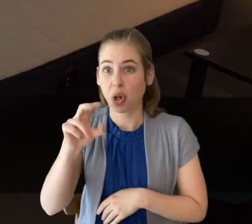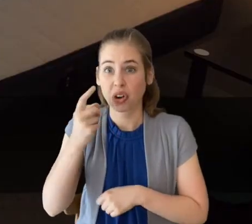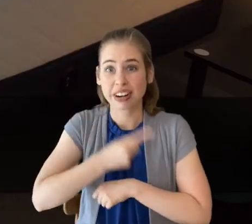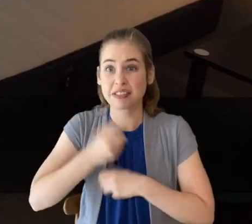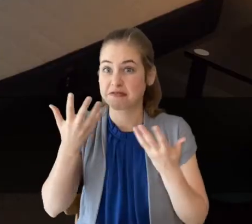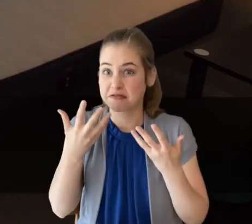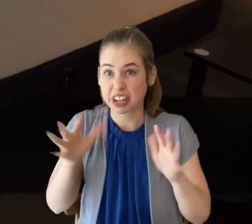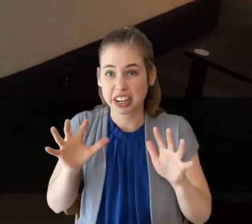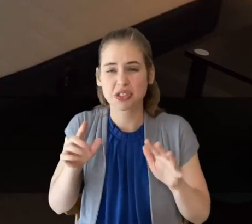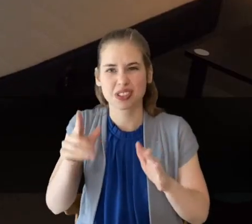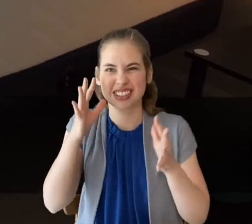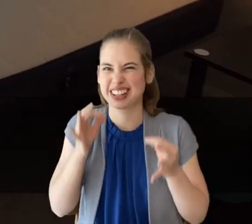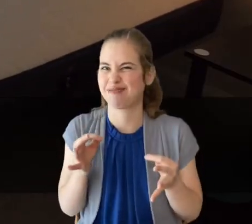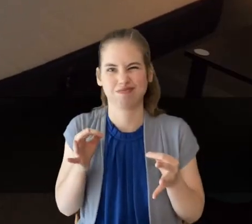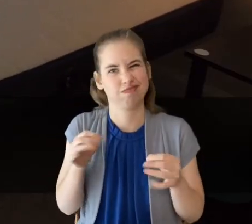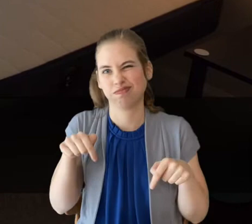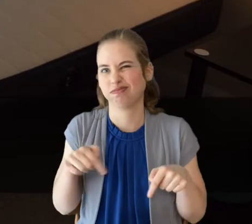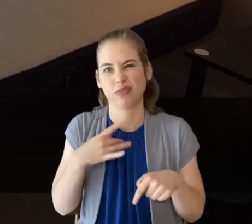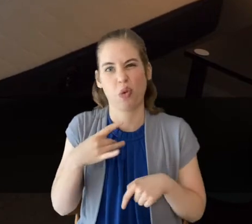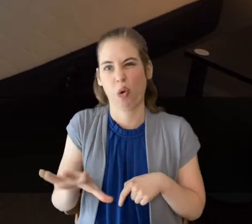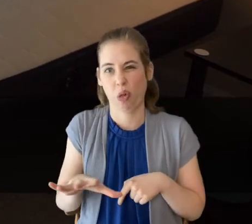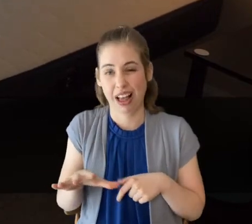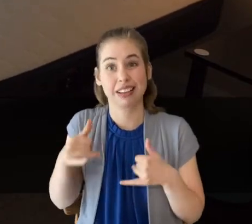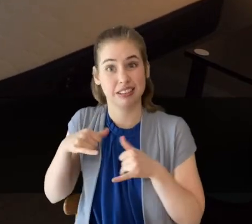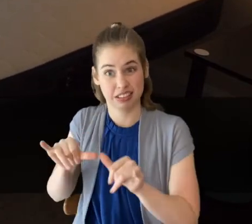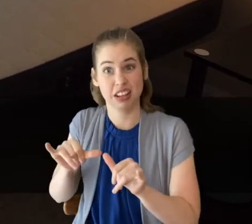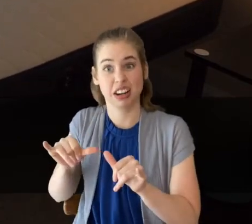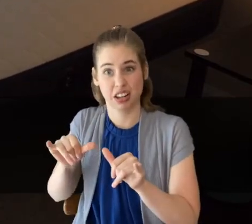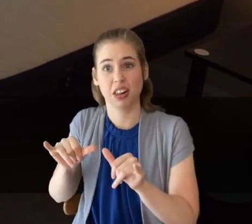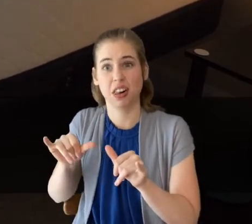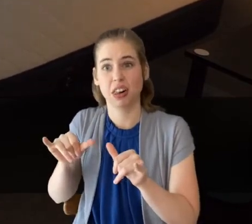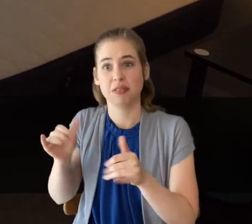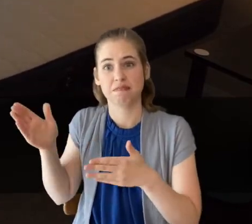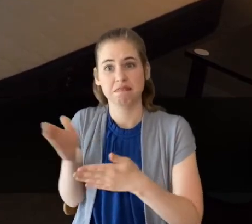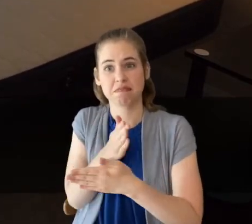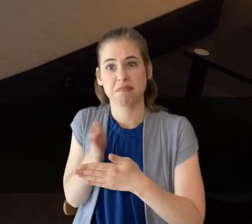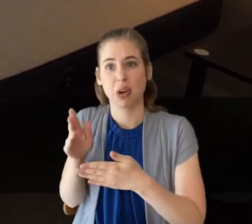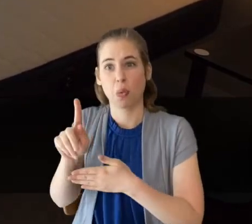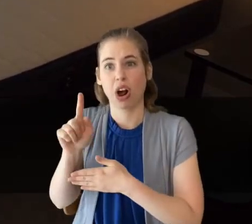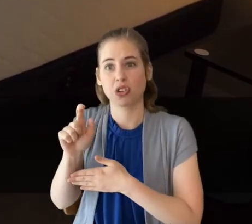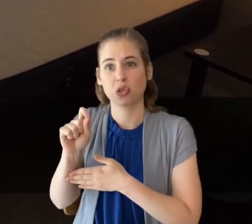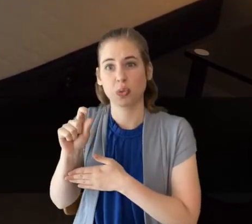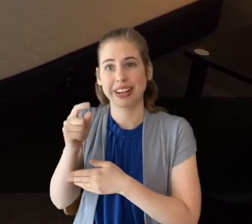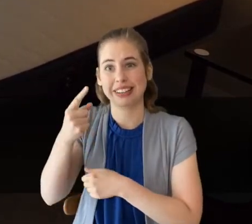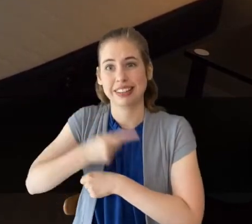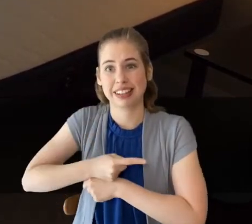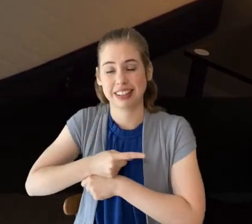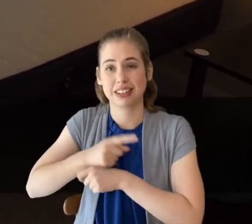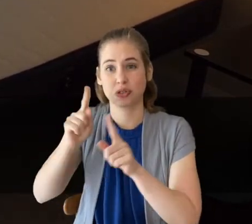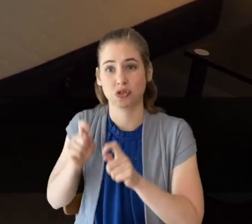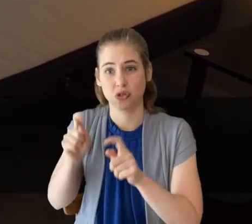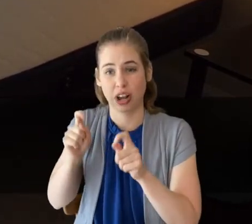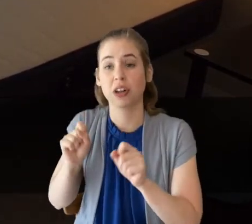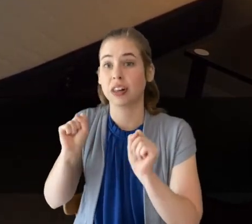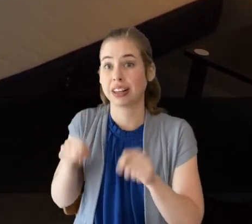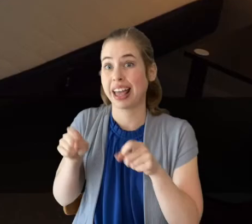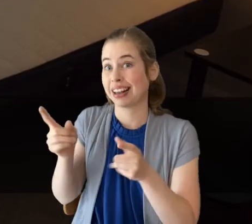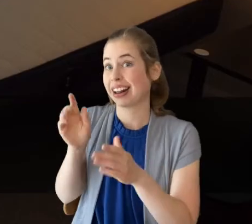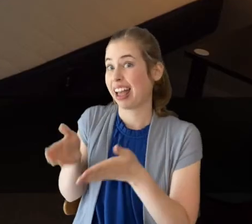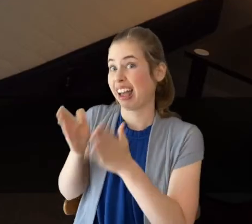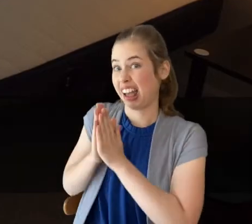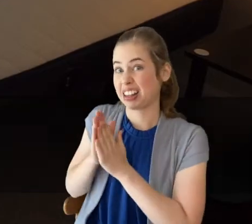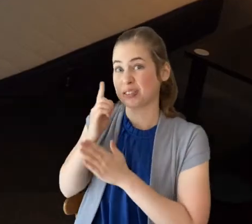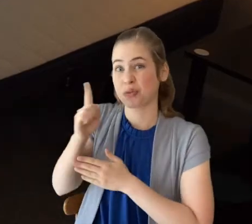not 100% satisfied and you're within that 120-night sleep trial period, you can initiate an exchange or a